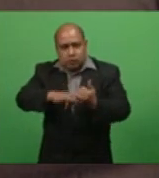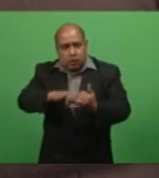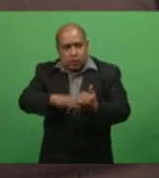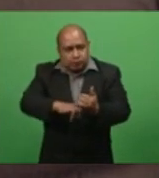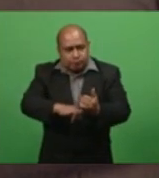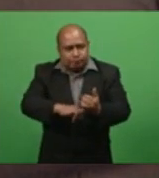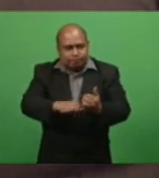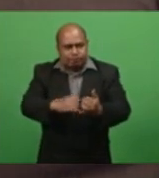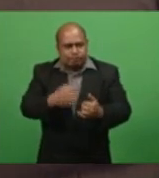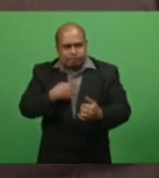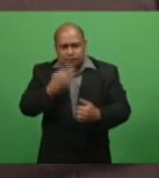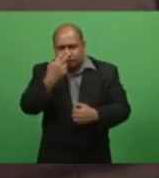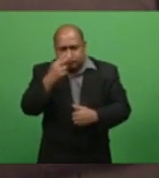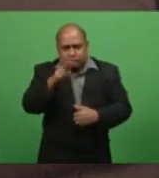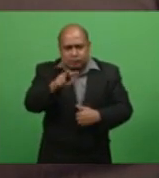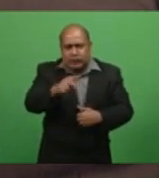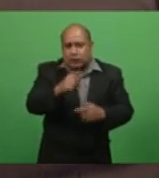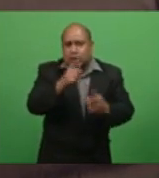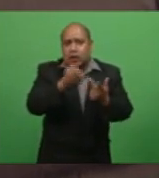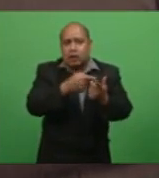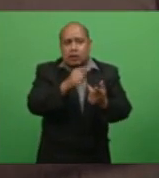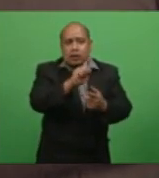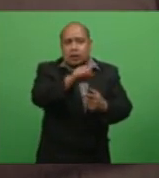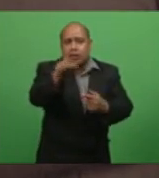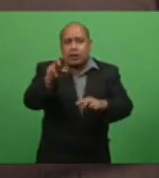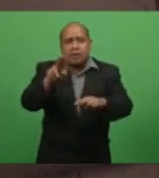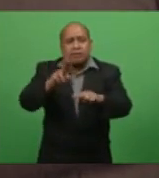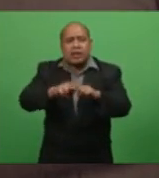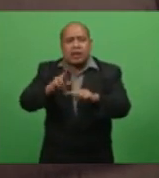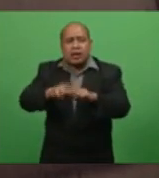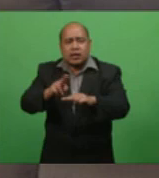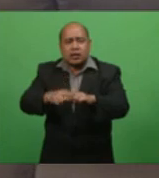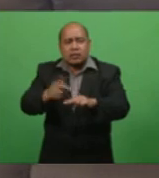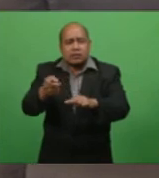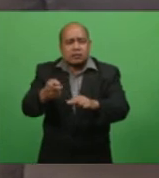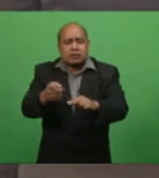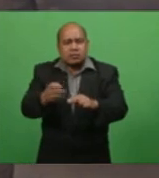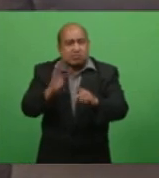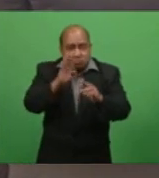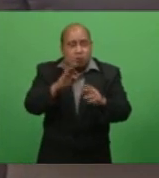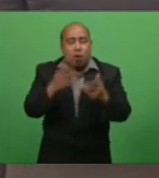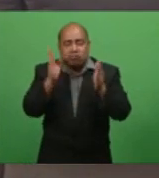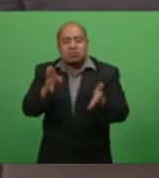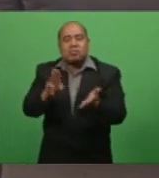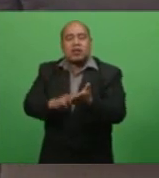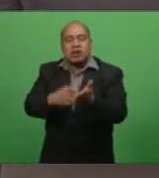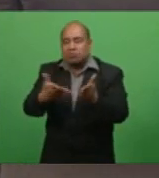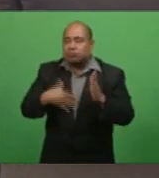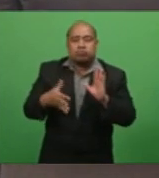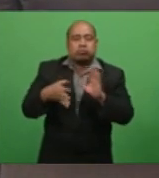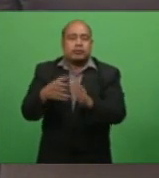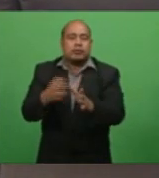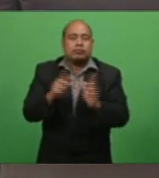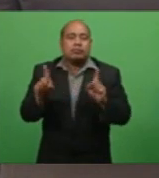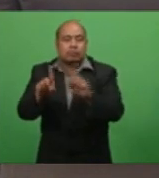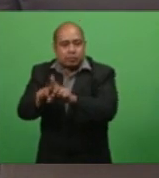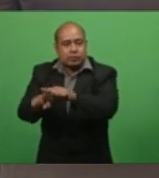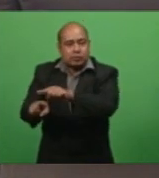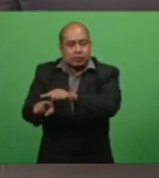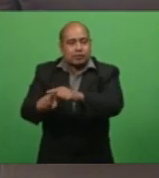fathers, you'll see the mother. The children are more clingy to their mother, but with my husband, they're very close. He